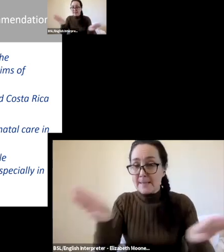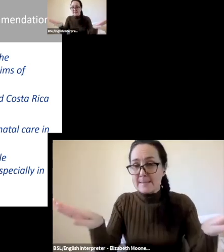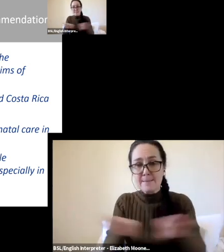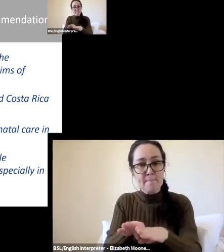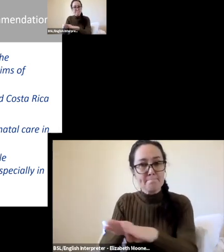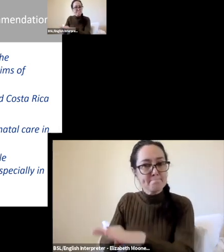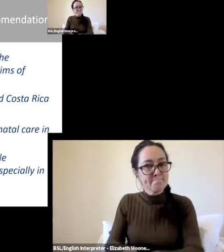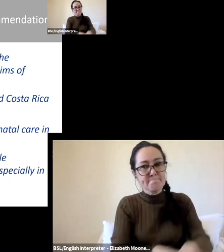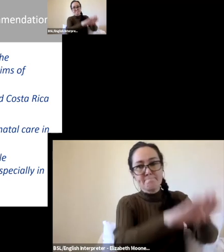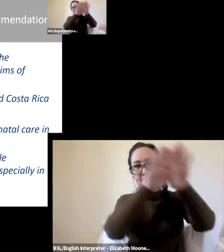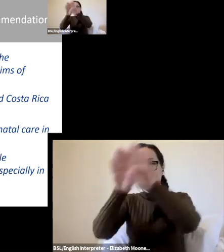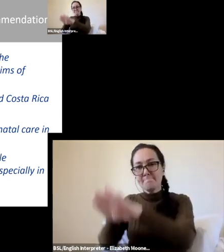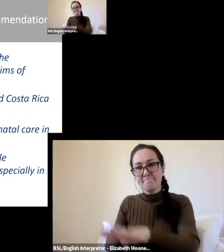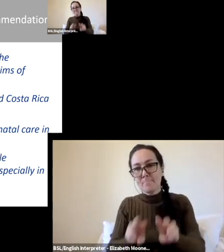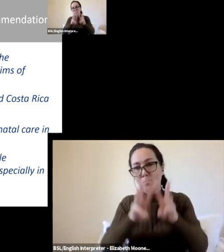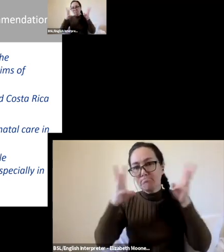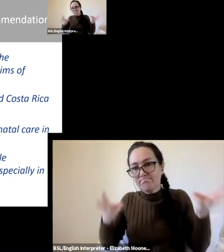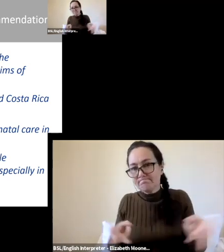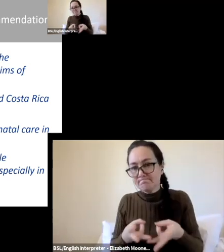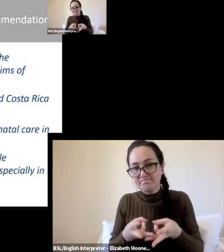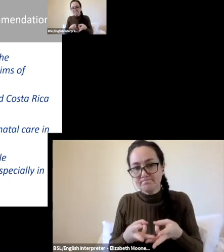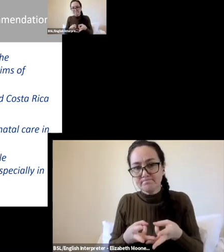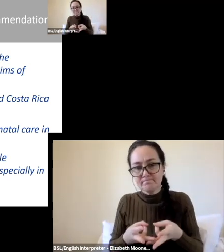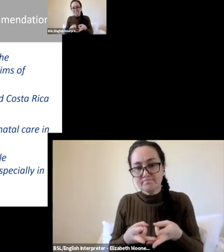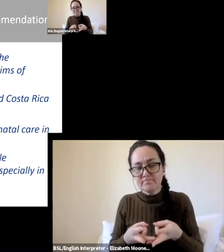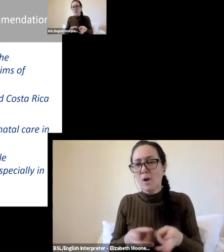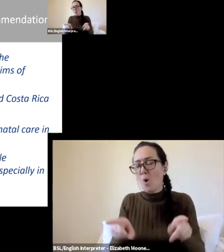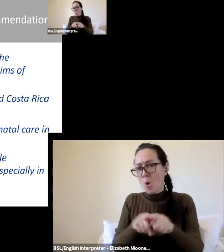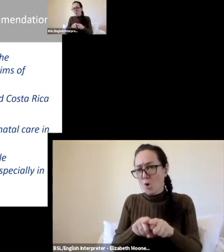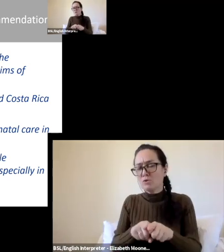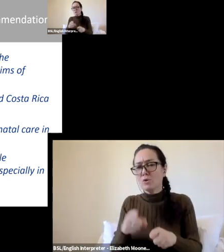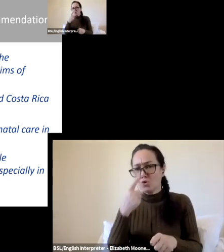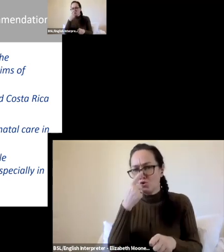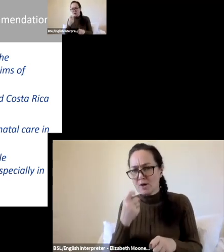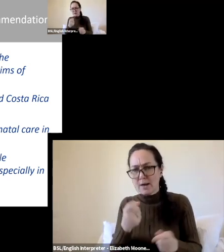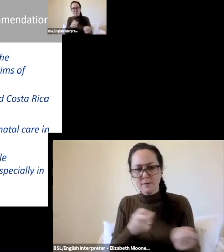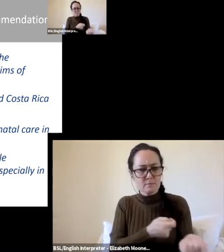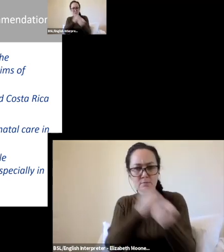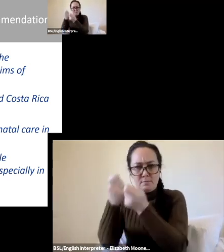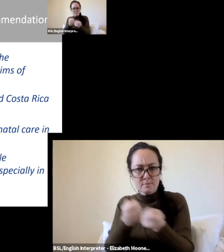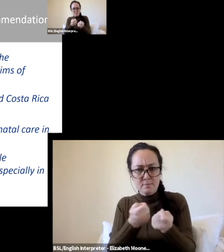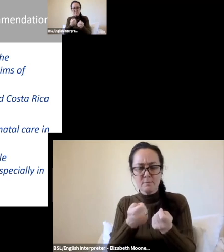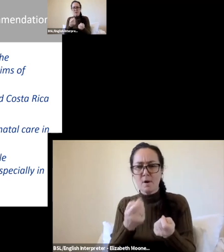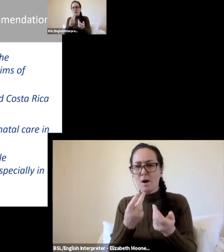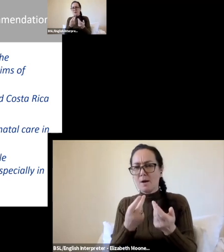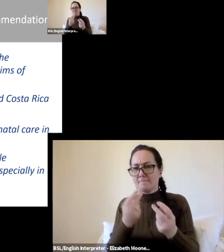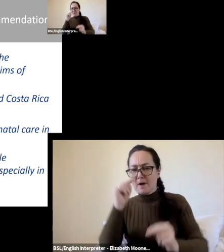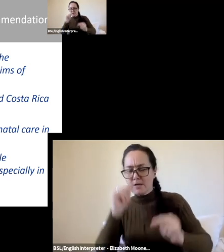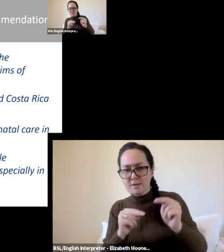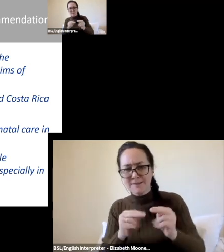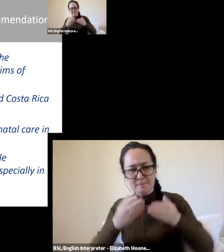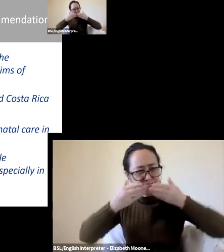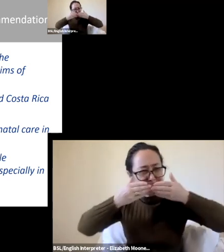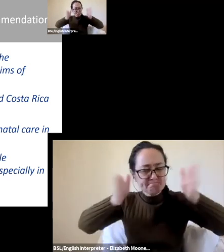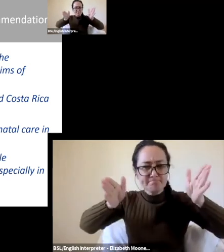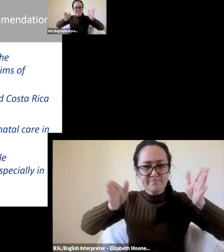examples, you can address really a wide variety of human rights. So you can go